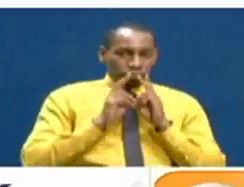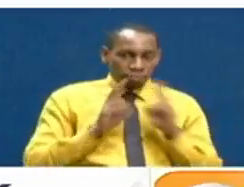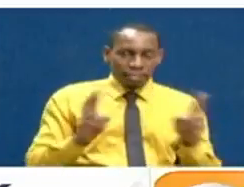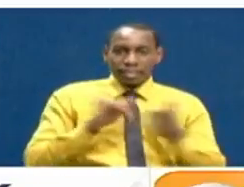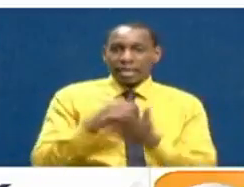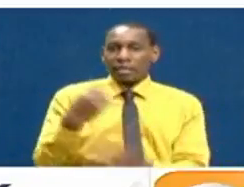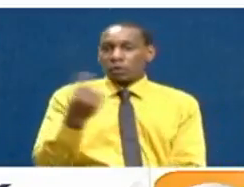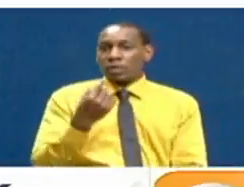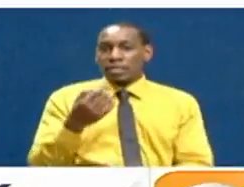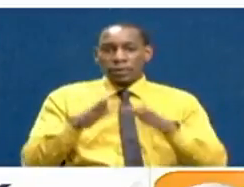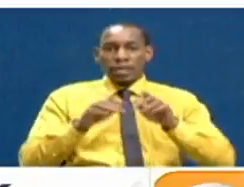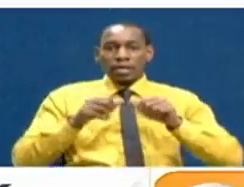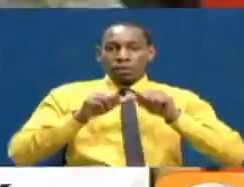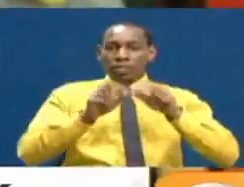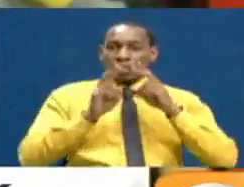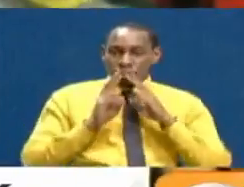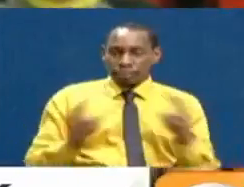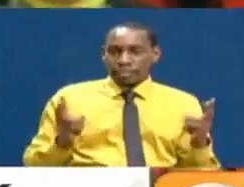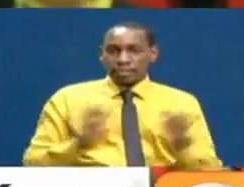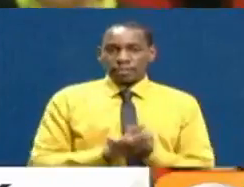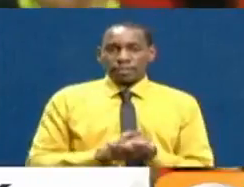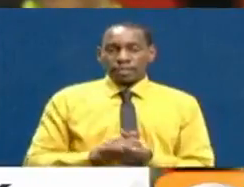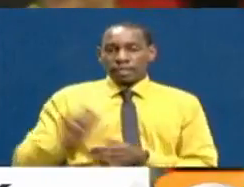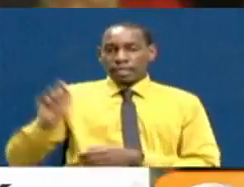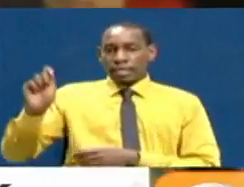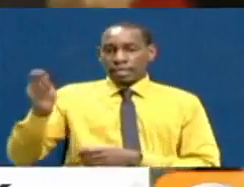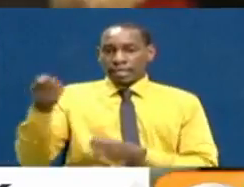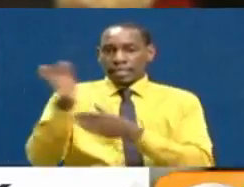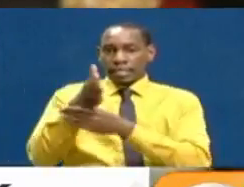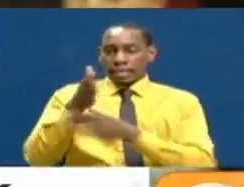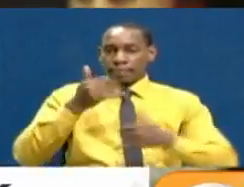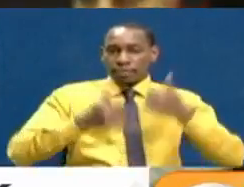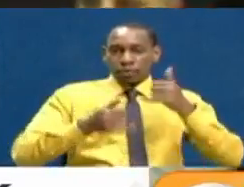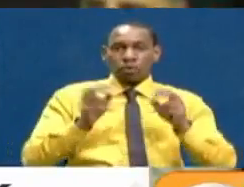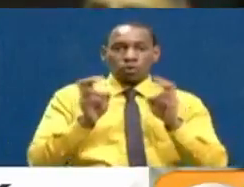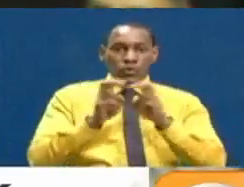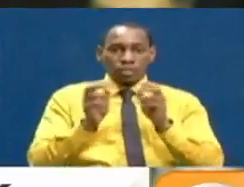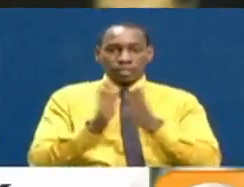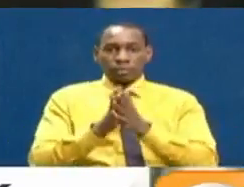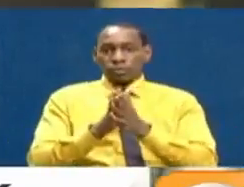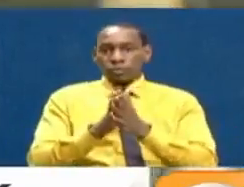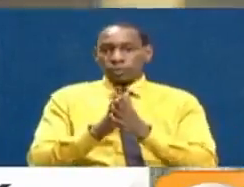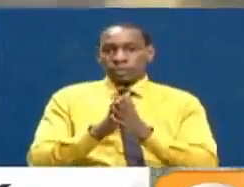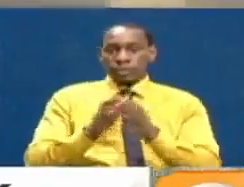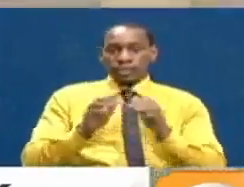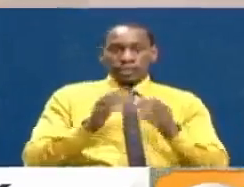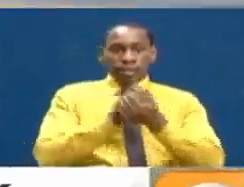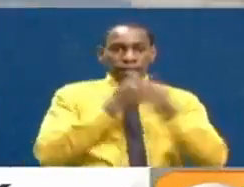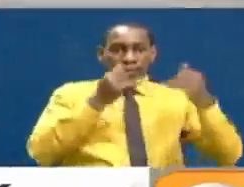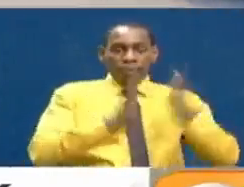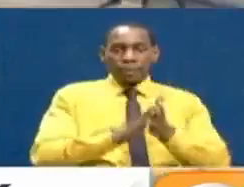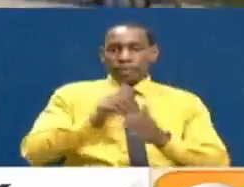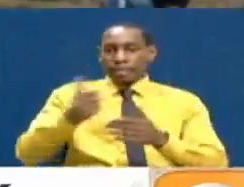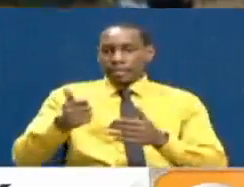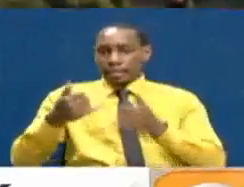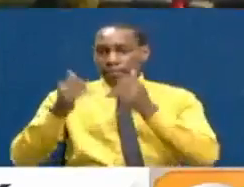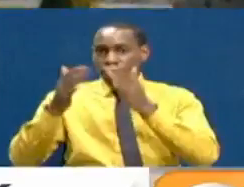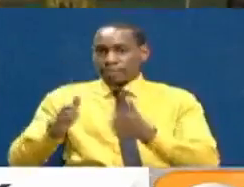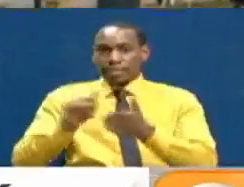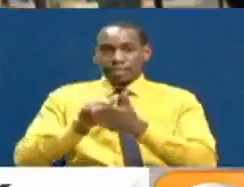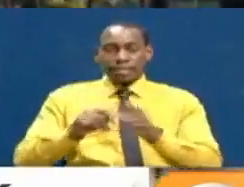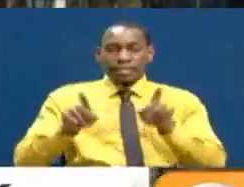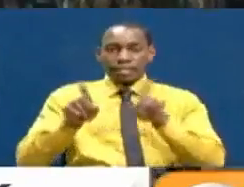way you can maintain your sanity when you're here. The Kenyan embassy in Algiers is constantly in contact with Okall and the rest of the Kenyans in Algeria, who